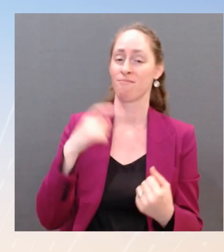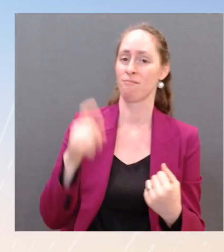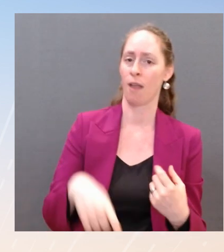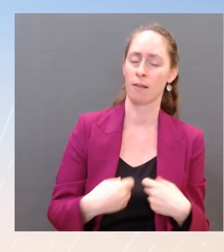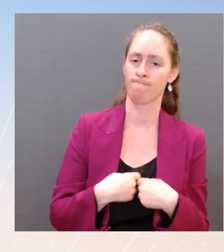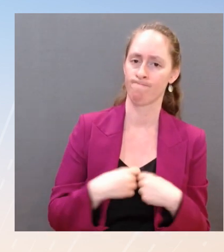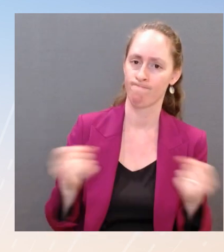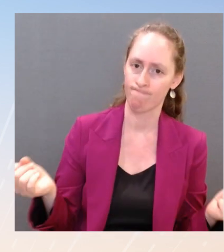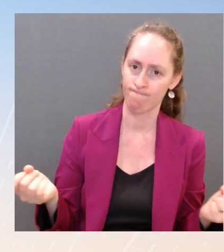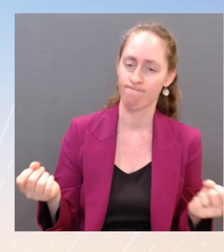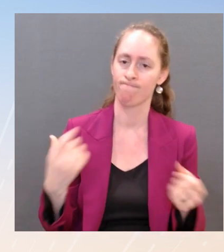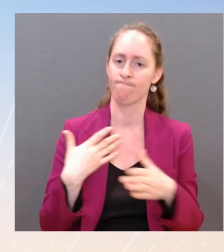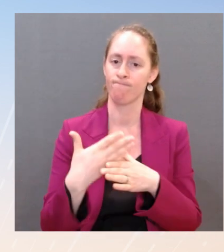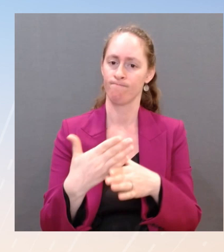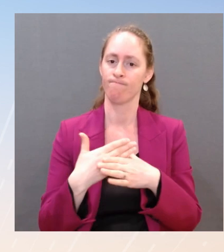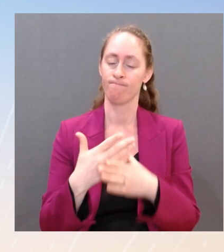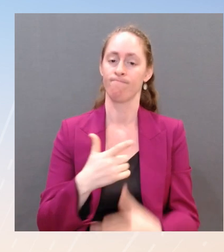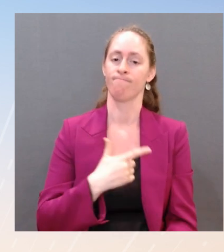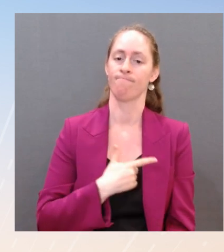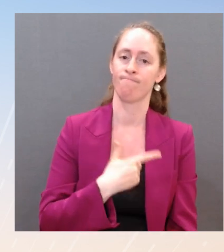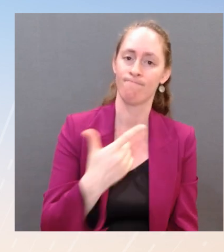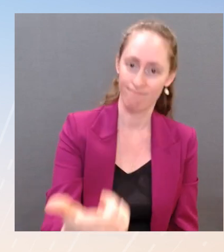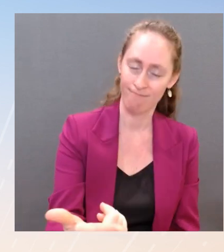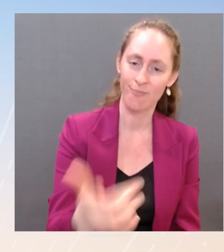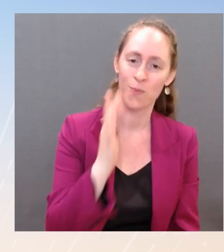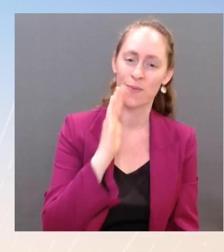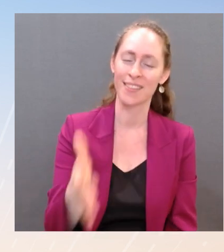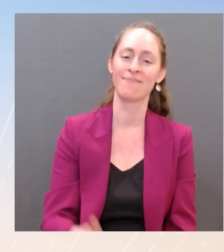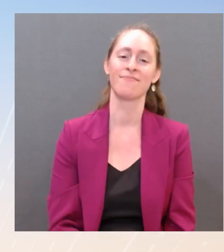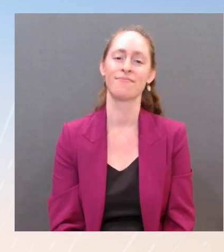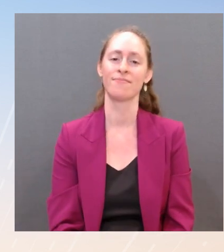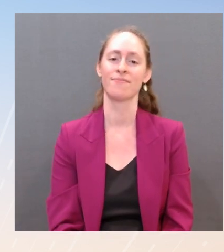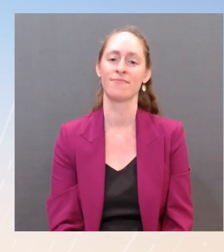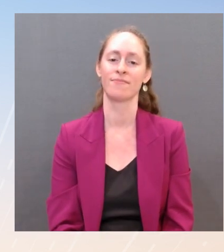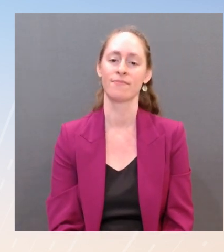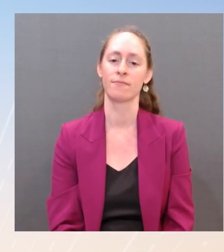feel, you know, I feel sad, or I need a break, or I need alone time."